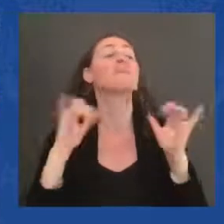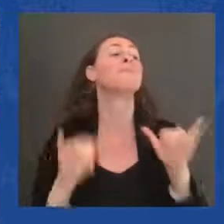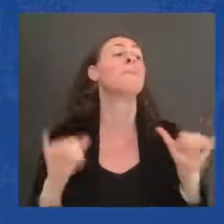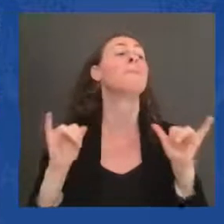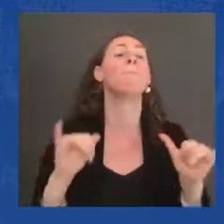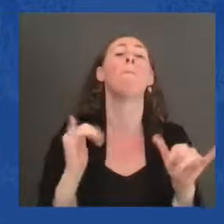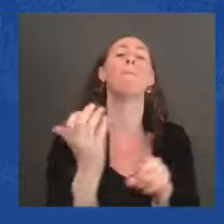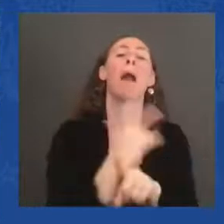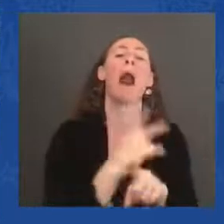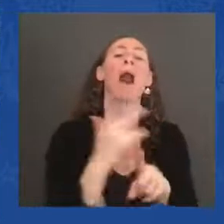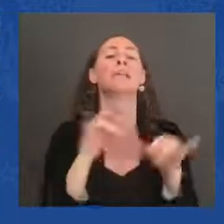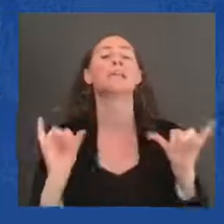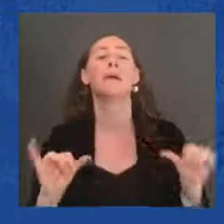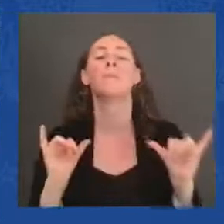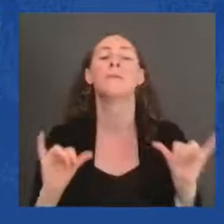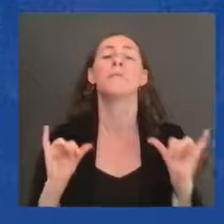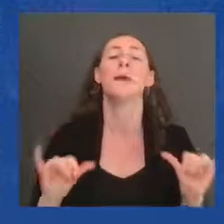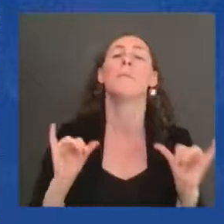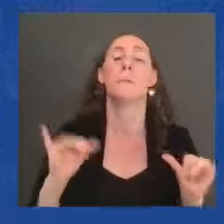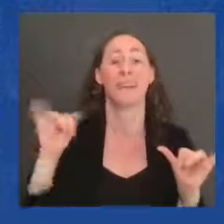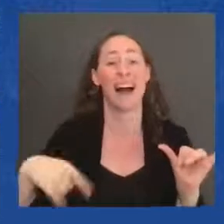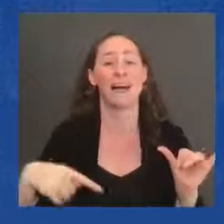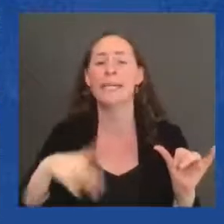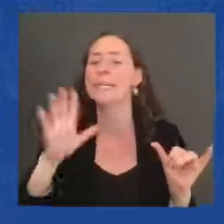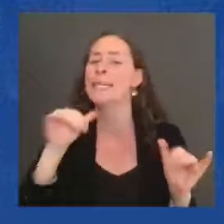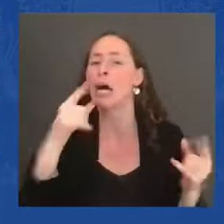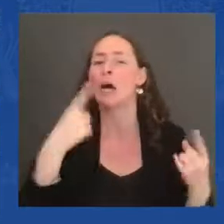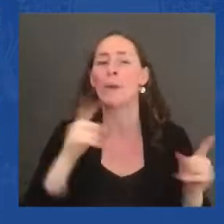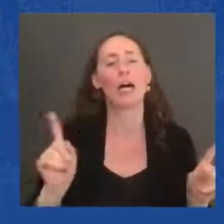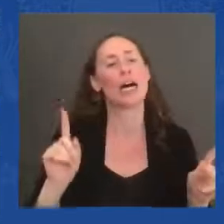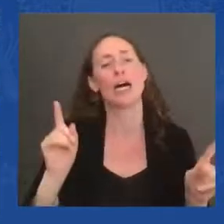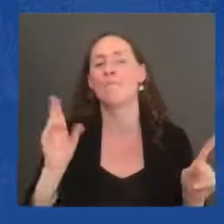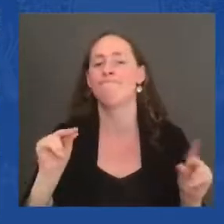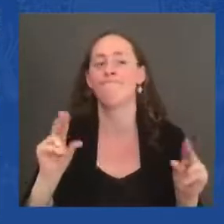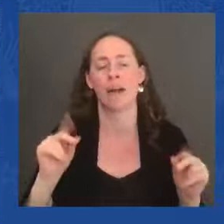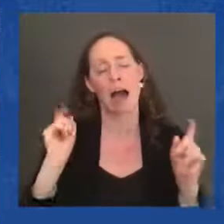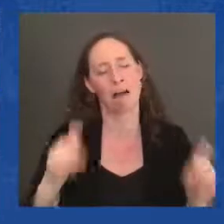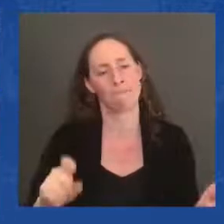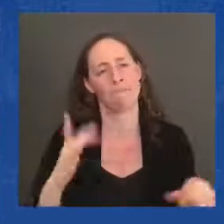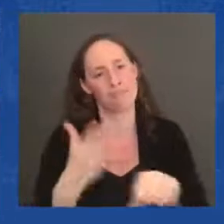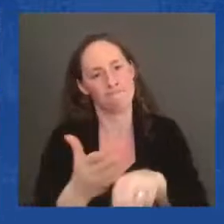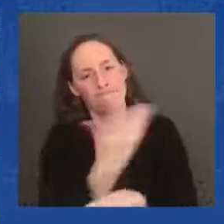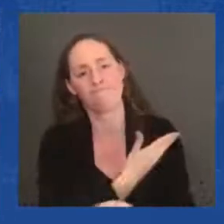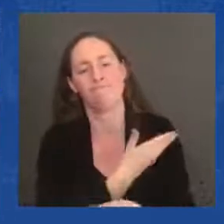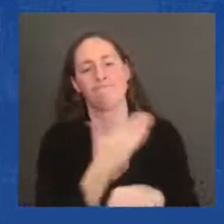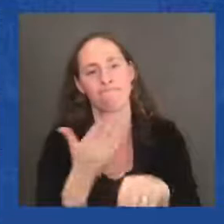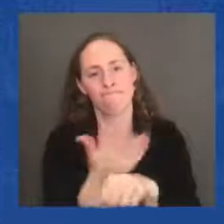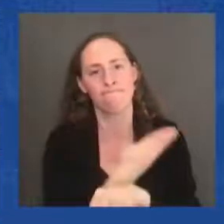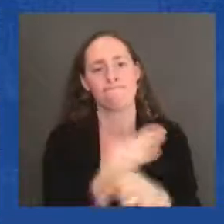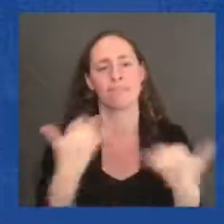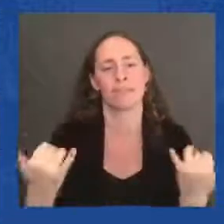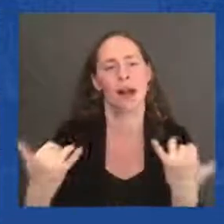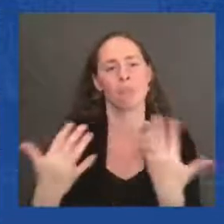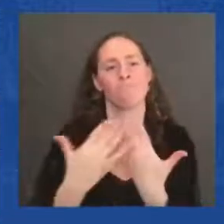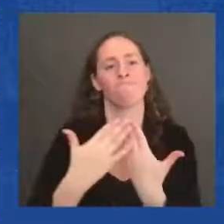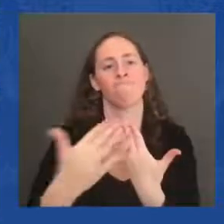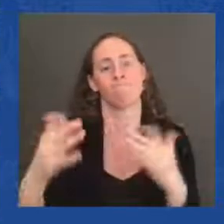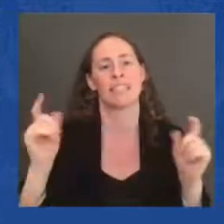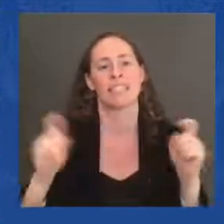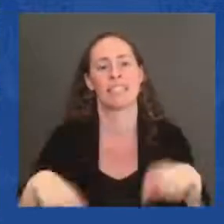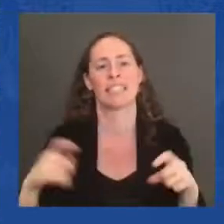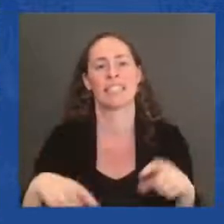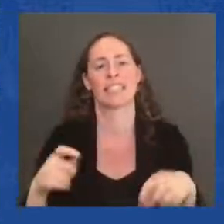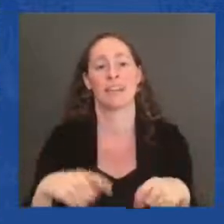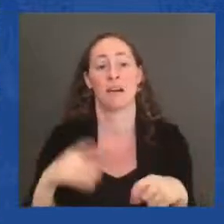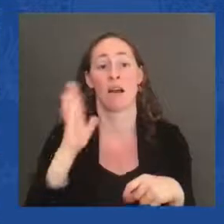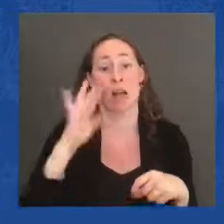worse, not better. It's not like we're going to not have more problems. But we can do this, in my view. The